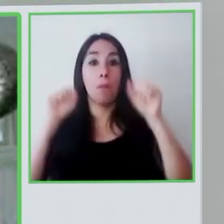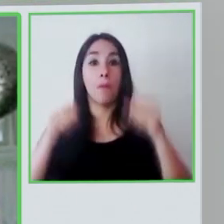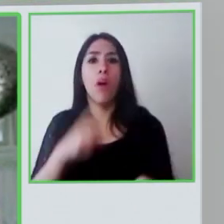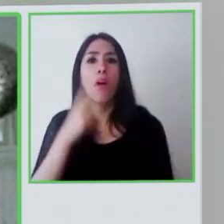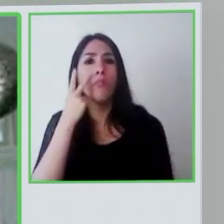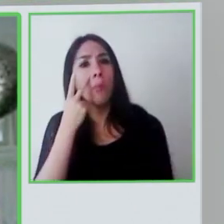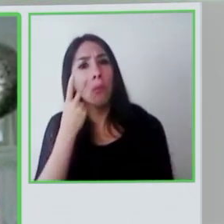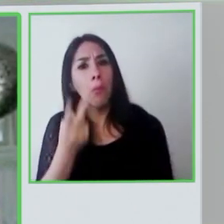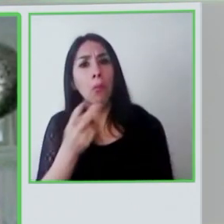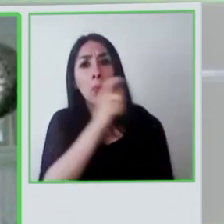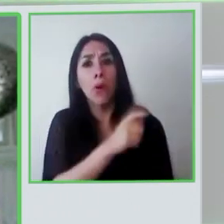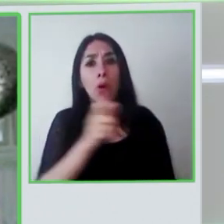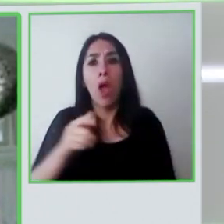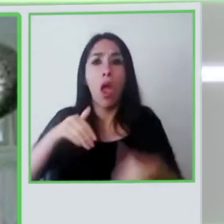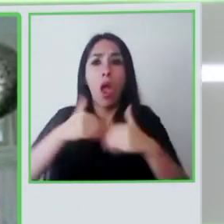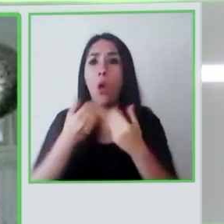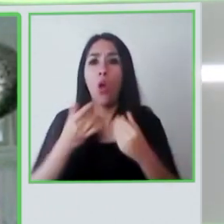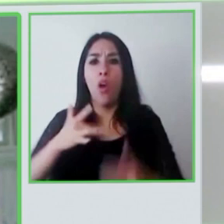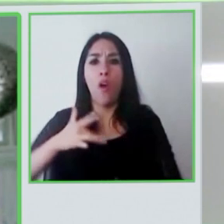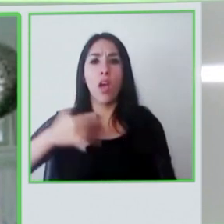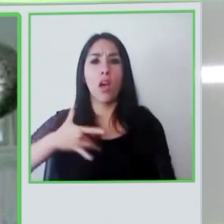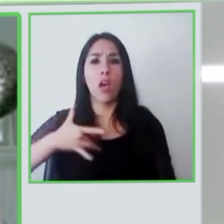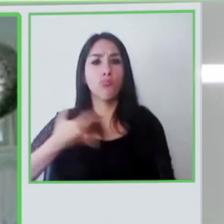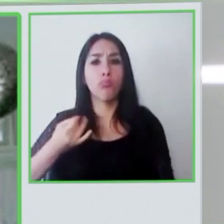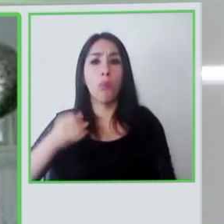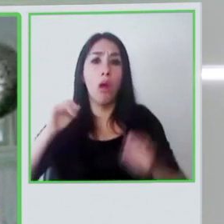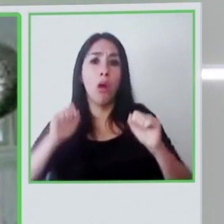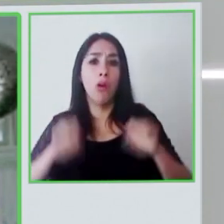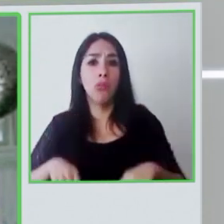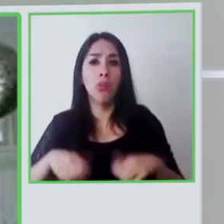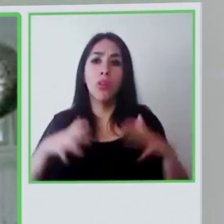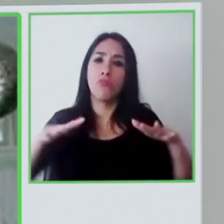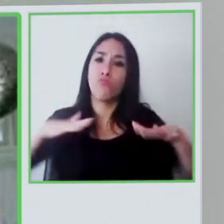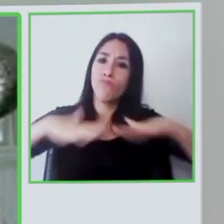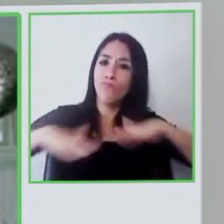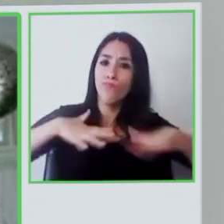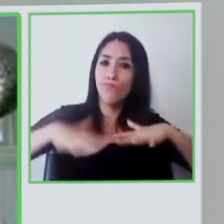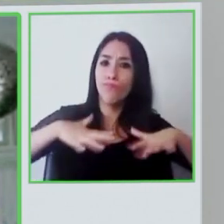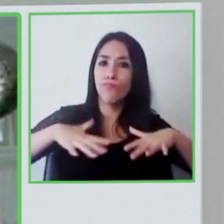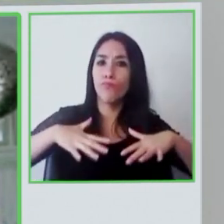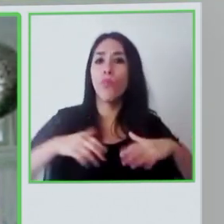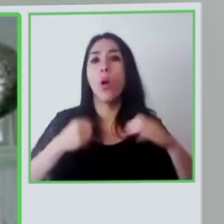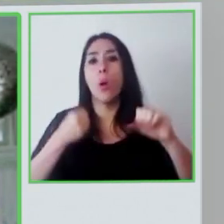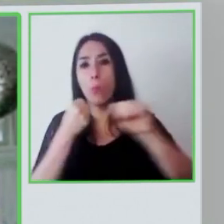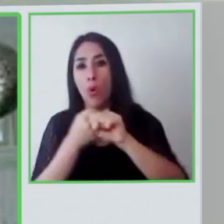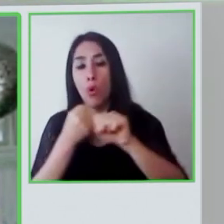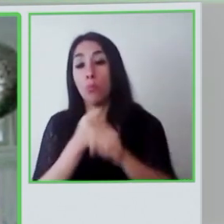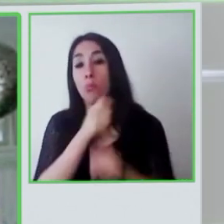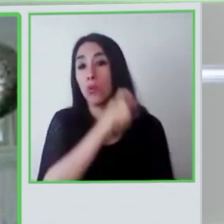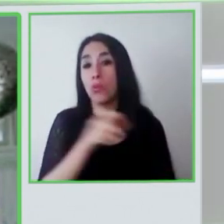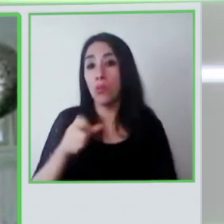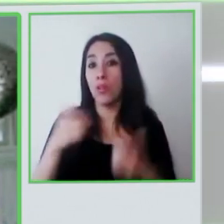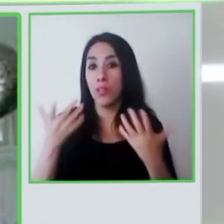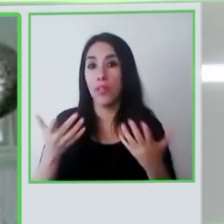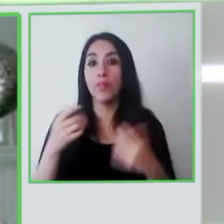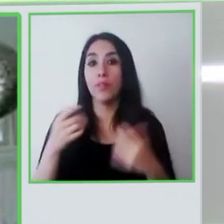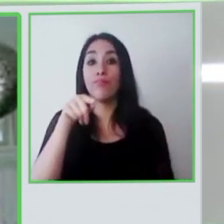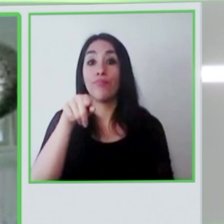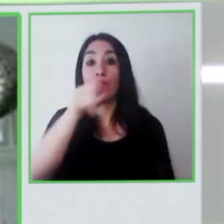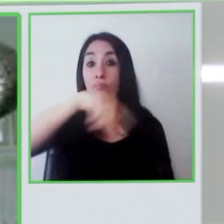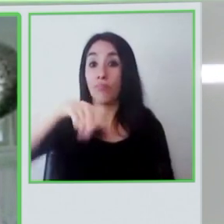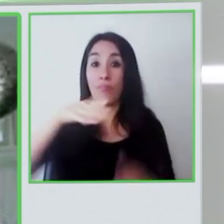to address frustrations and to enhance enthusiasms to support these